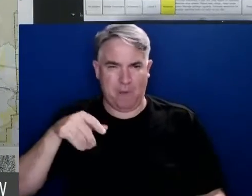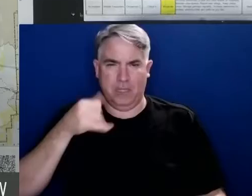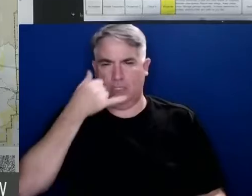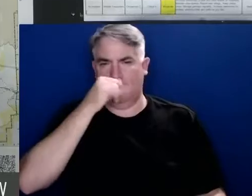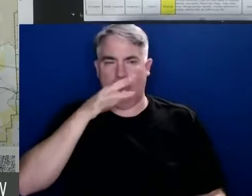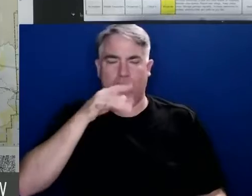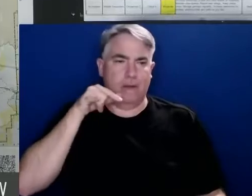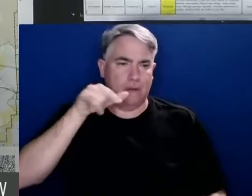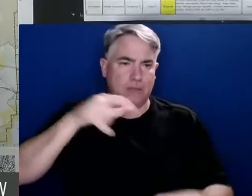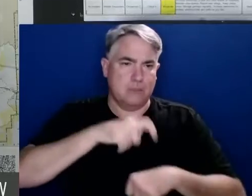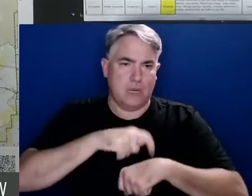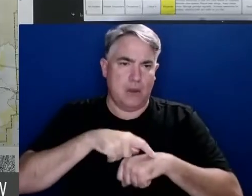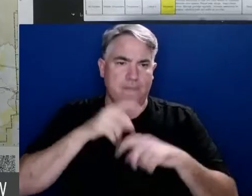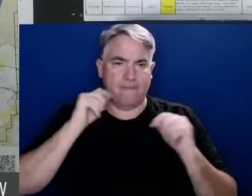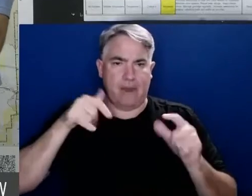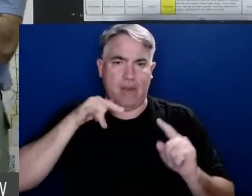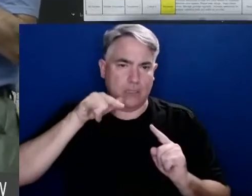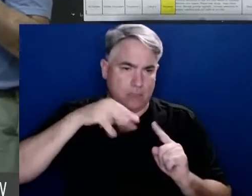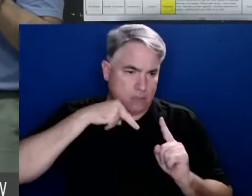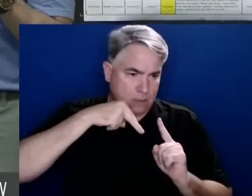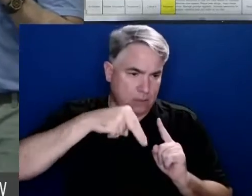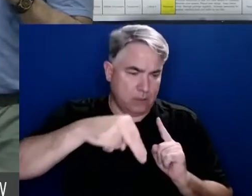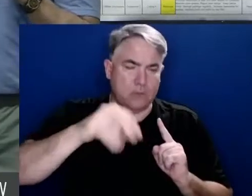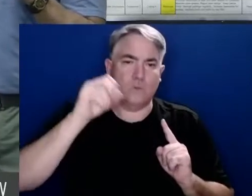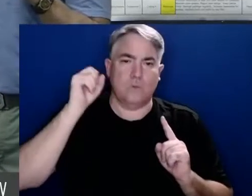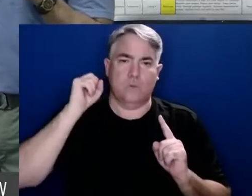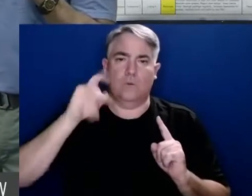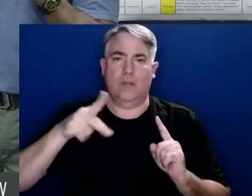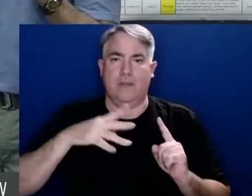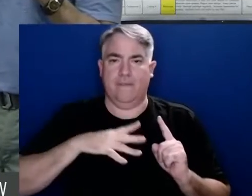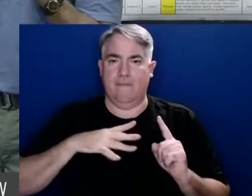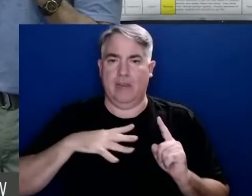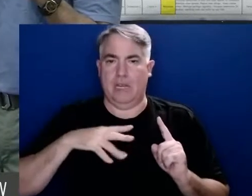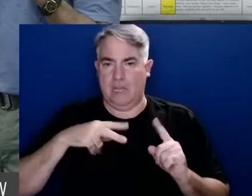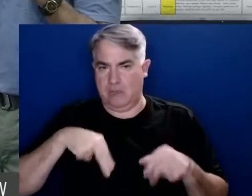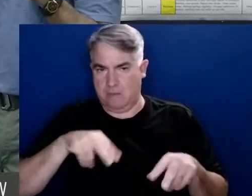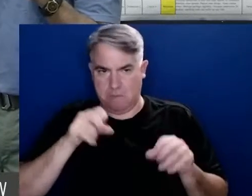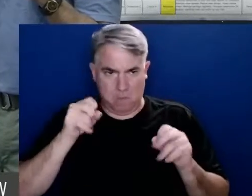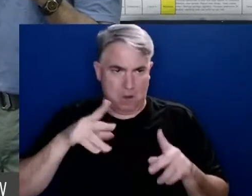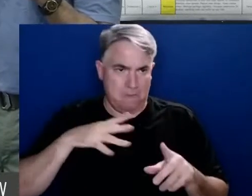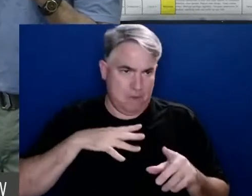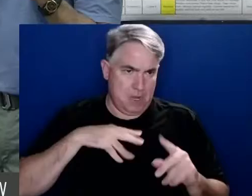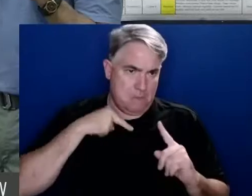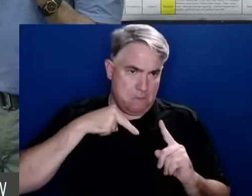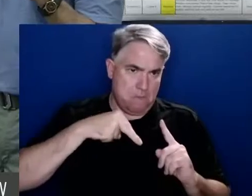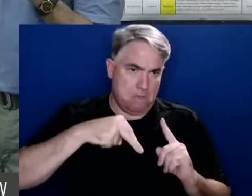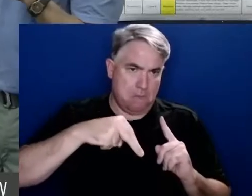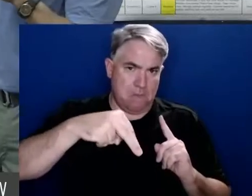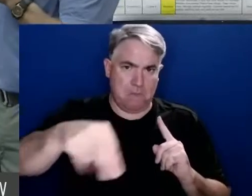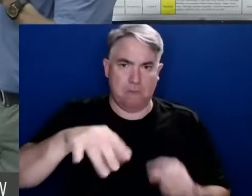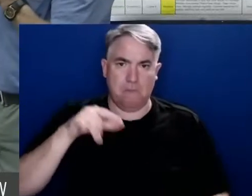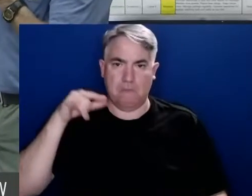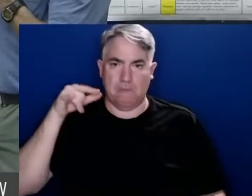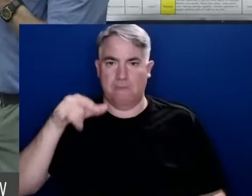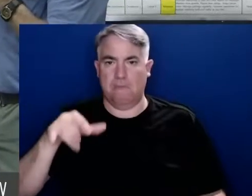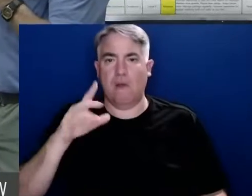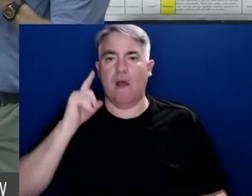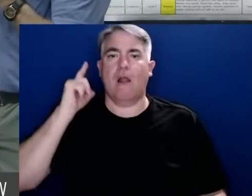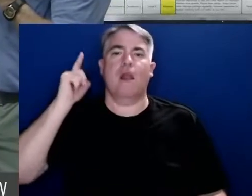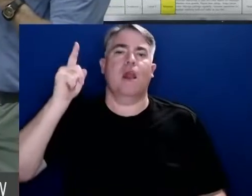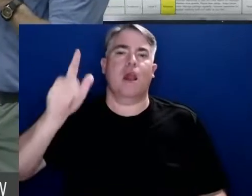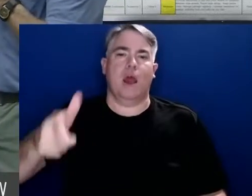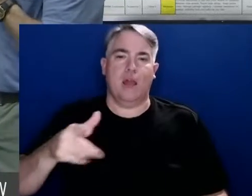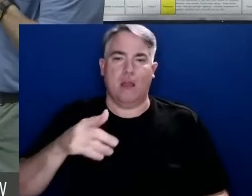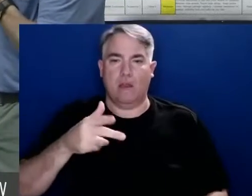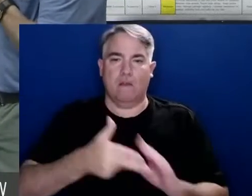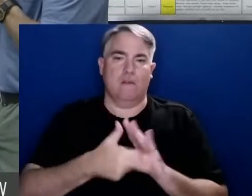fire, and we fly it and look at it, and we come to the determination eventually that that's a contained edge, and that's what's happened in a